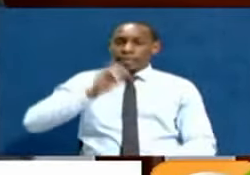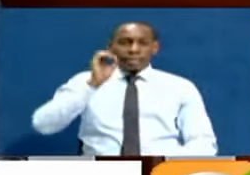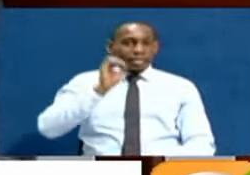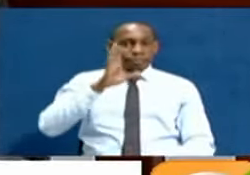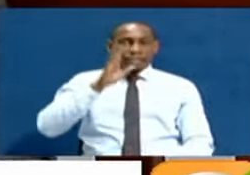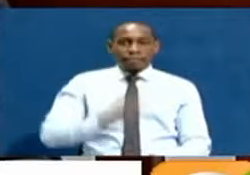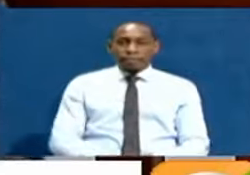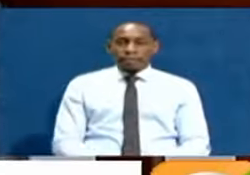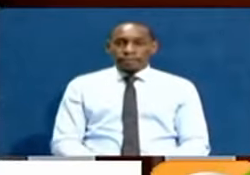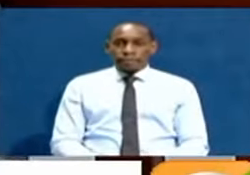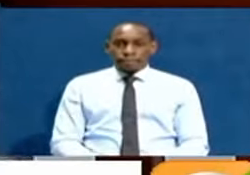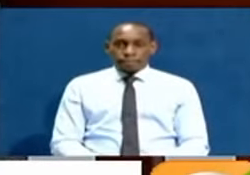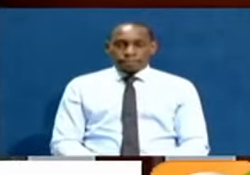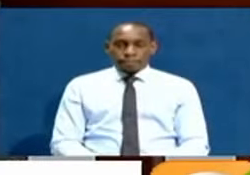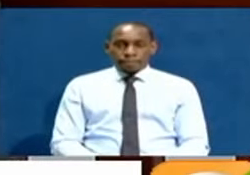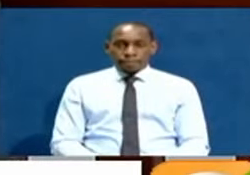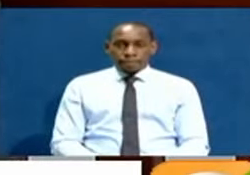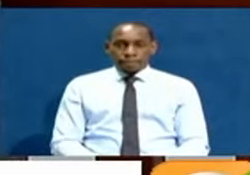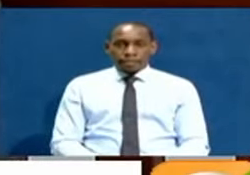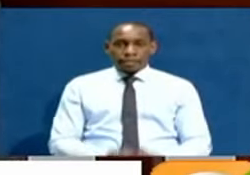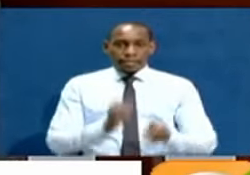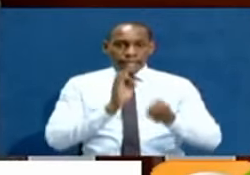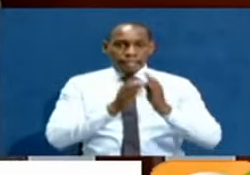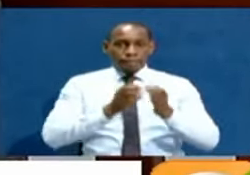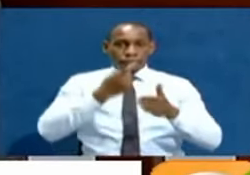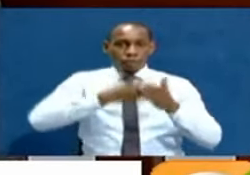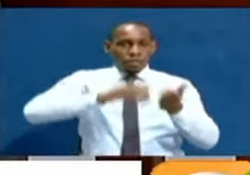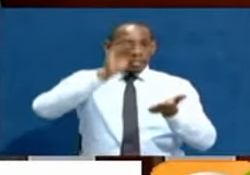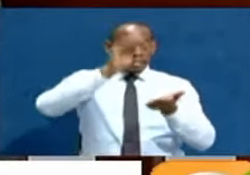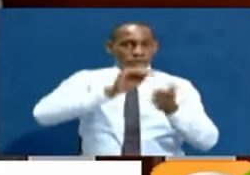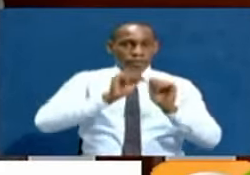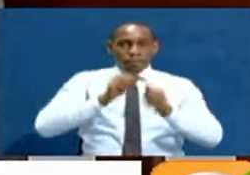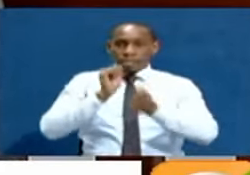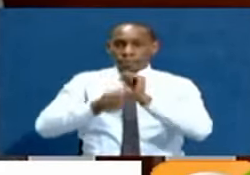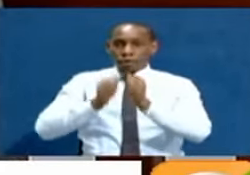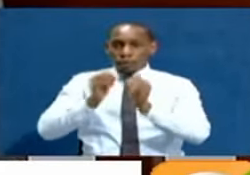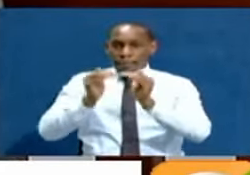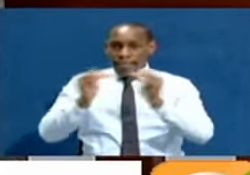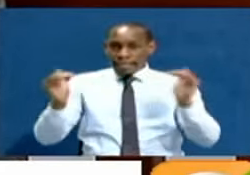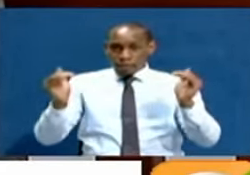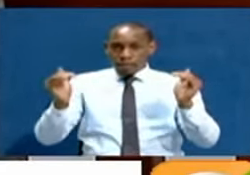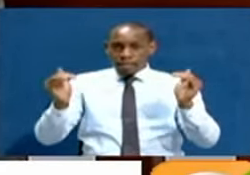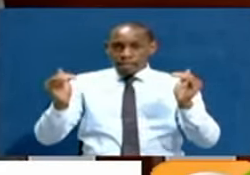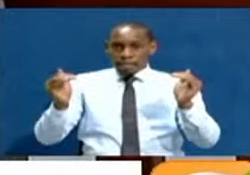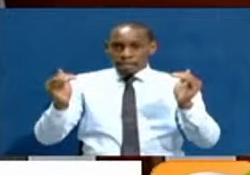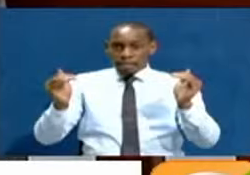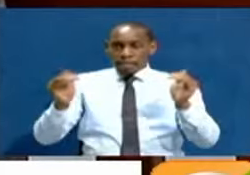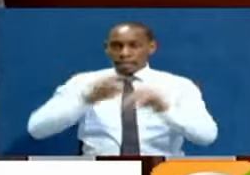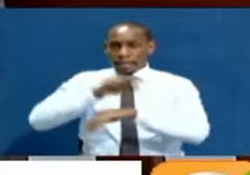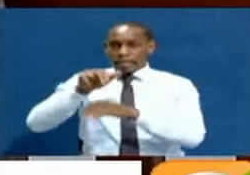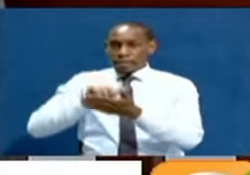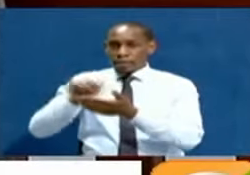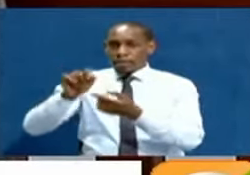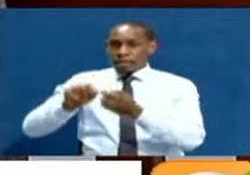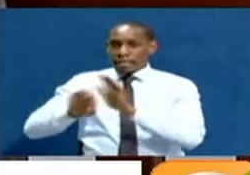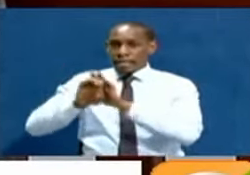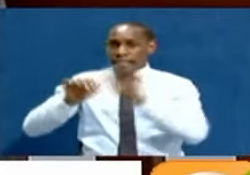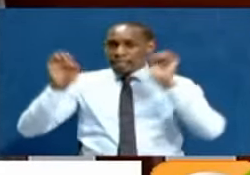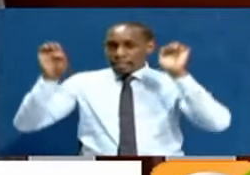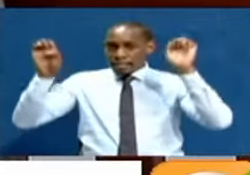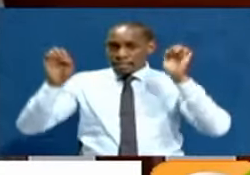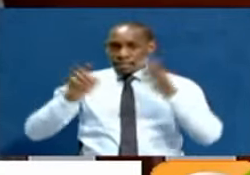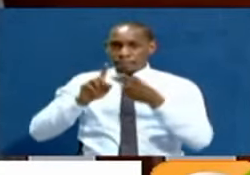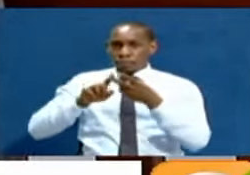very public knowledge, has been in the media. If we get our costs down so we can compete on the par with nationalized airlines like Ethiopian,